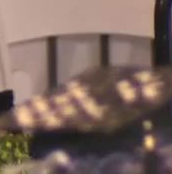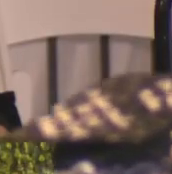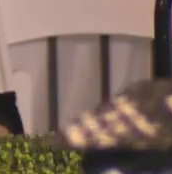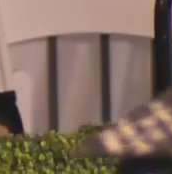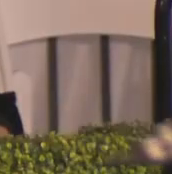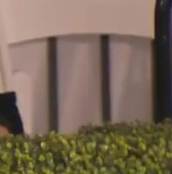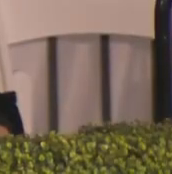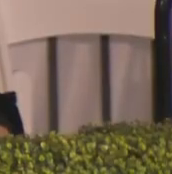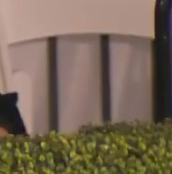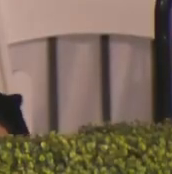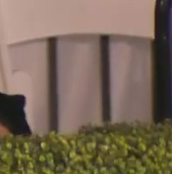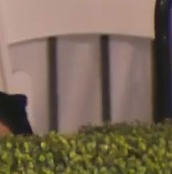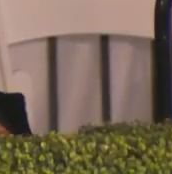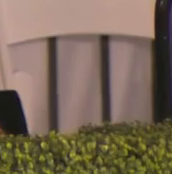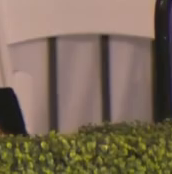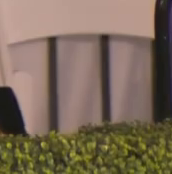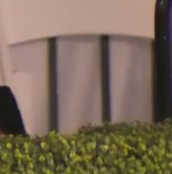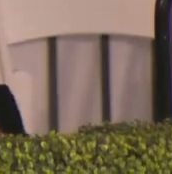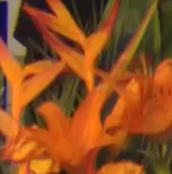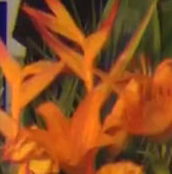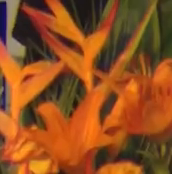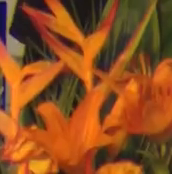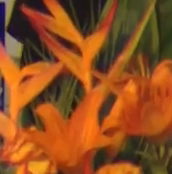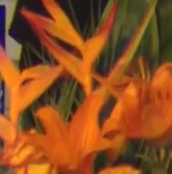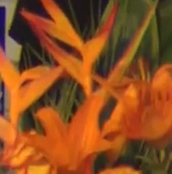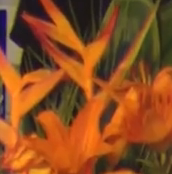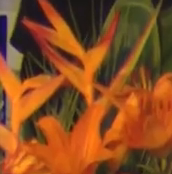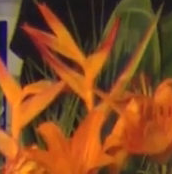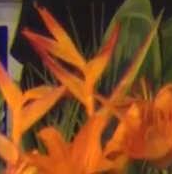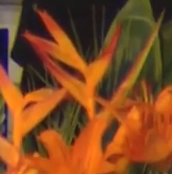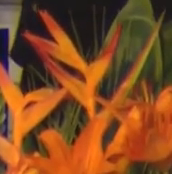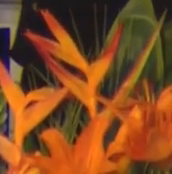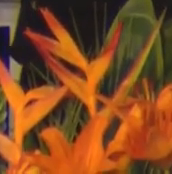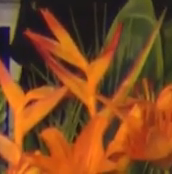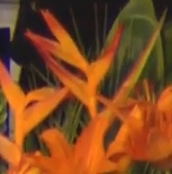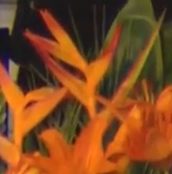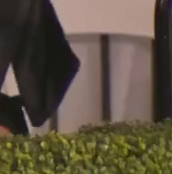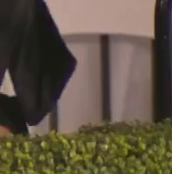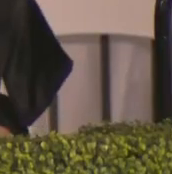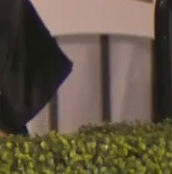Marissa Ann Sotomayor. Jacob Yu.